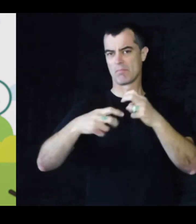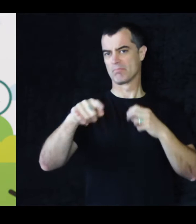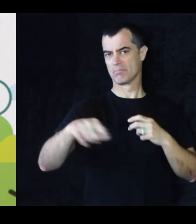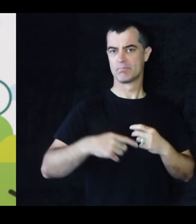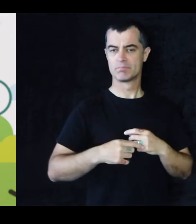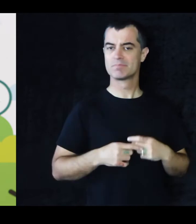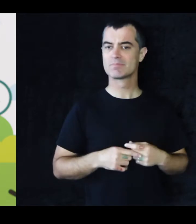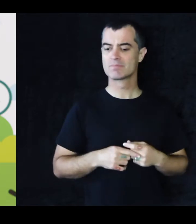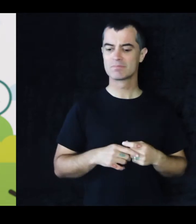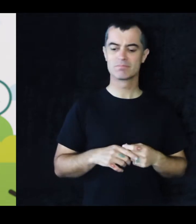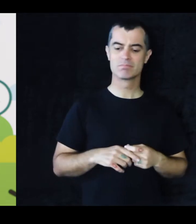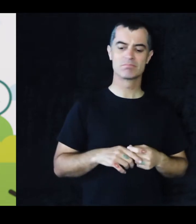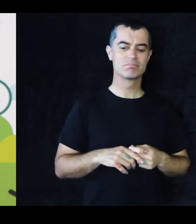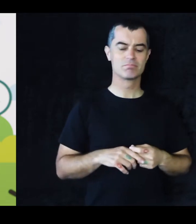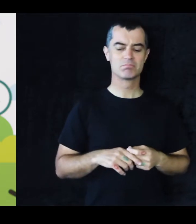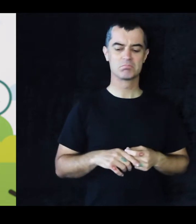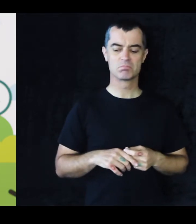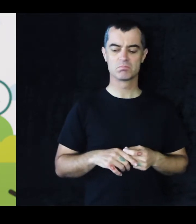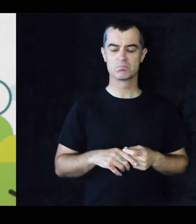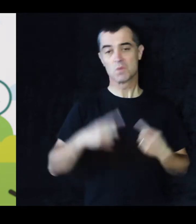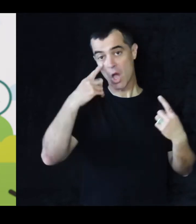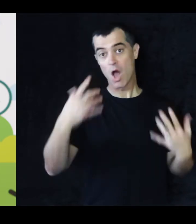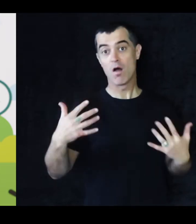as a problem, and